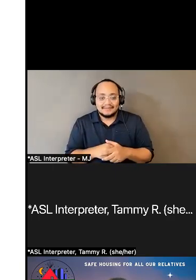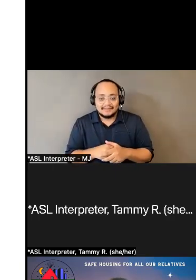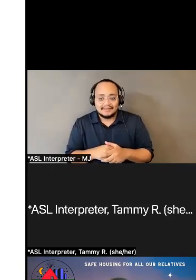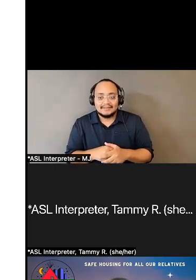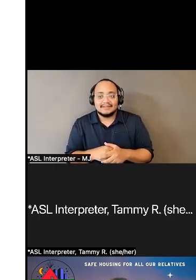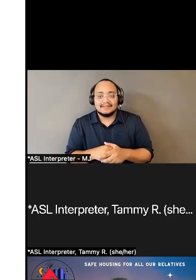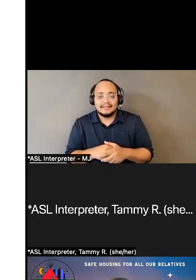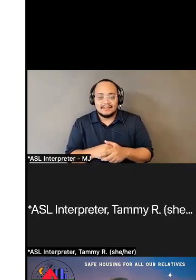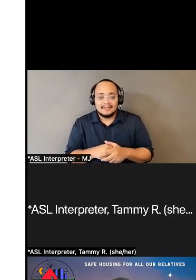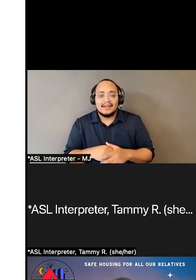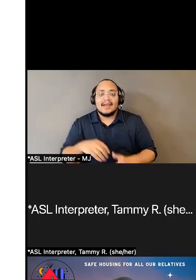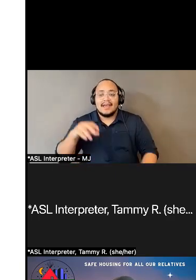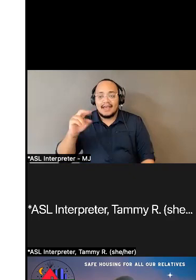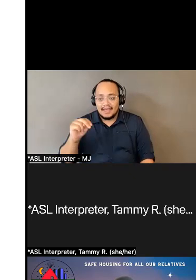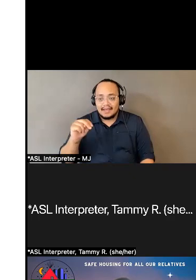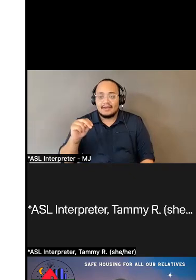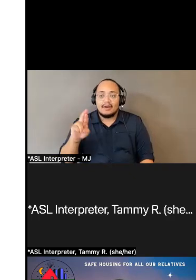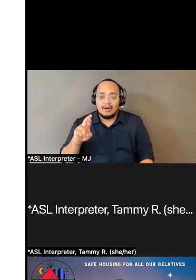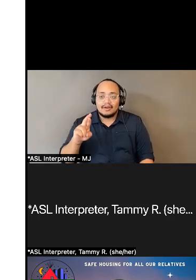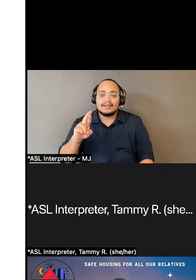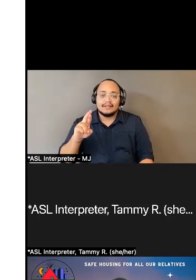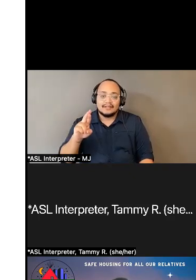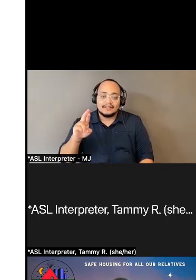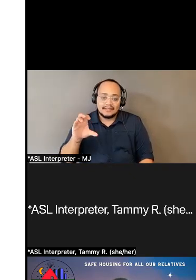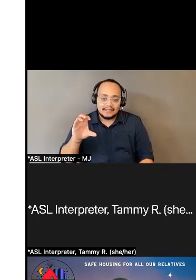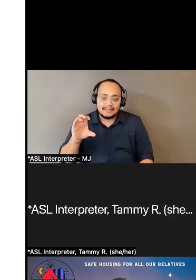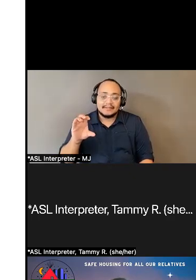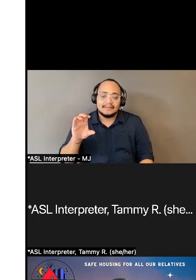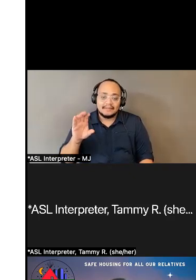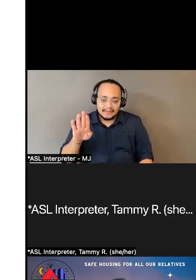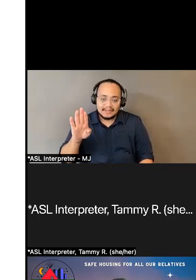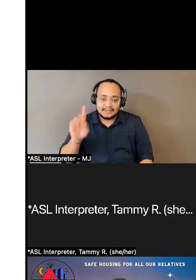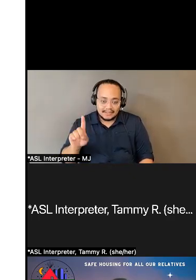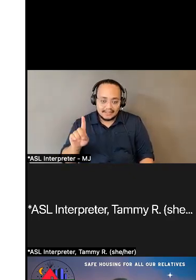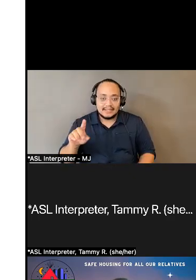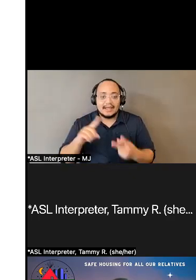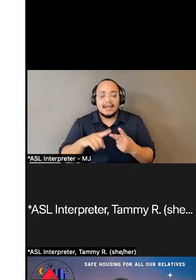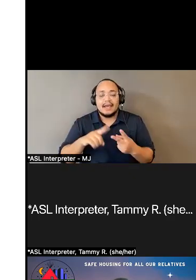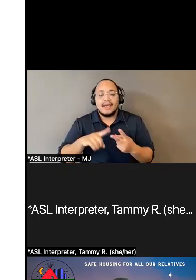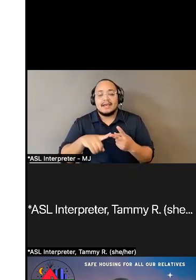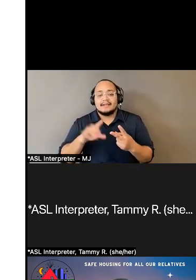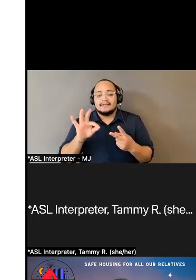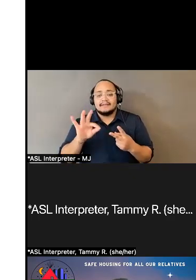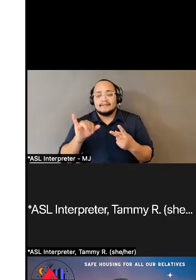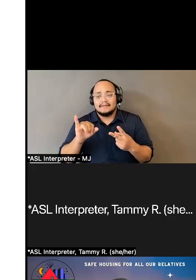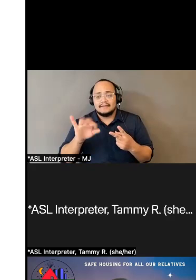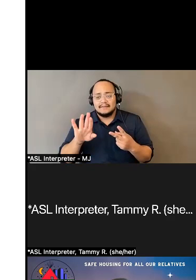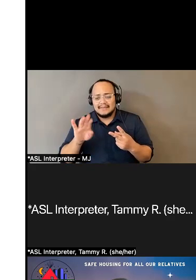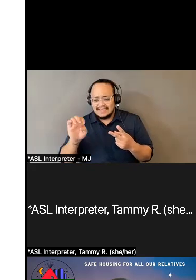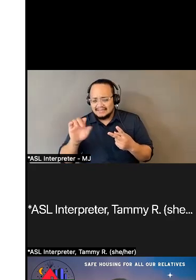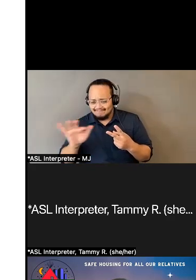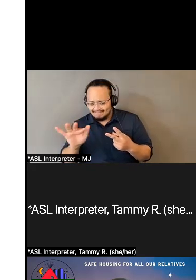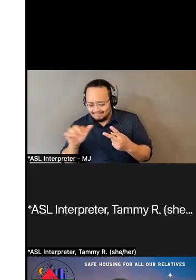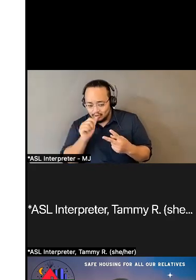also NRCDV. We funded listening sessions with survivors. We actually paid survivors